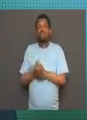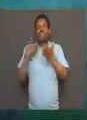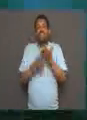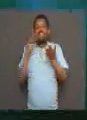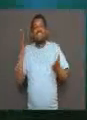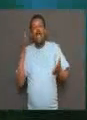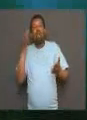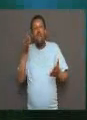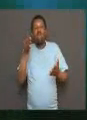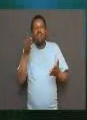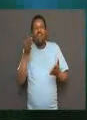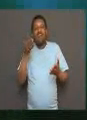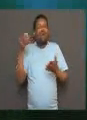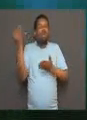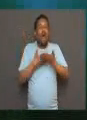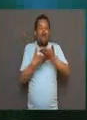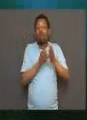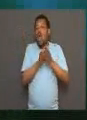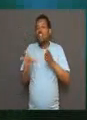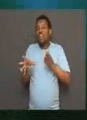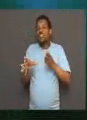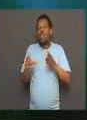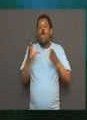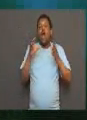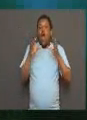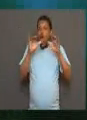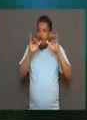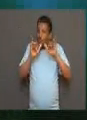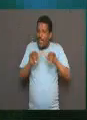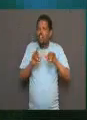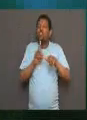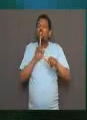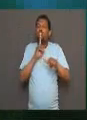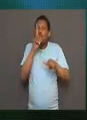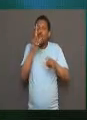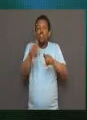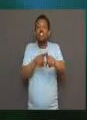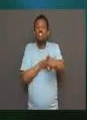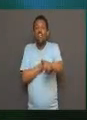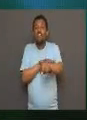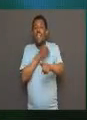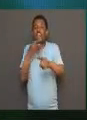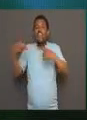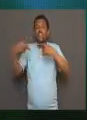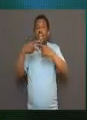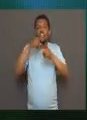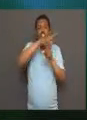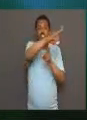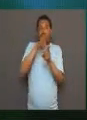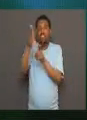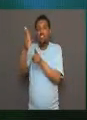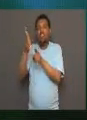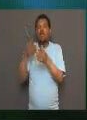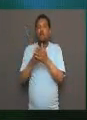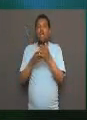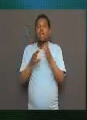projection. This type of map projection obtains true distances